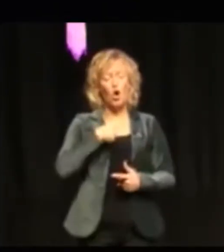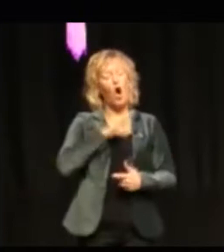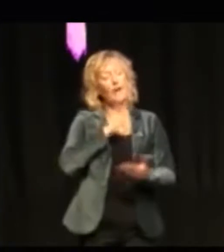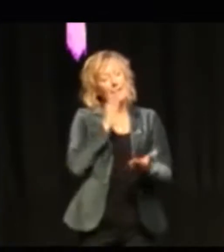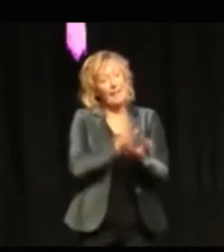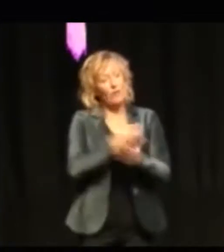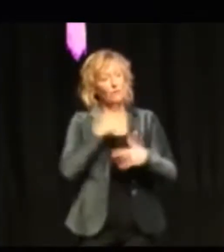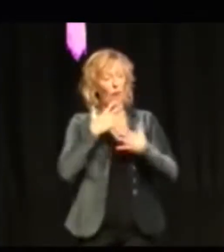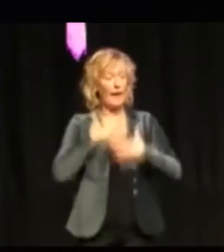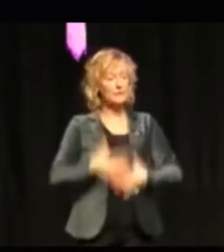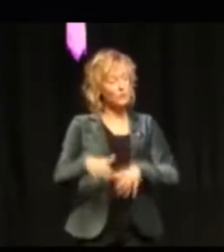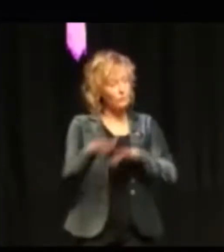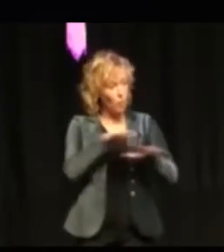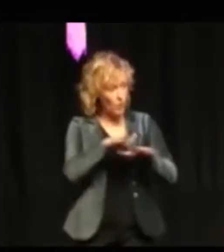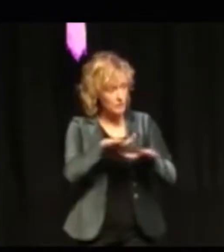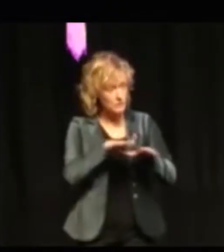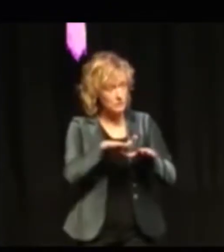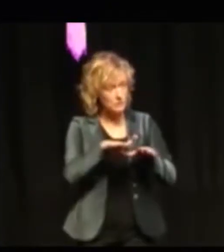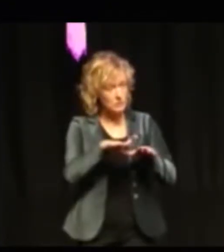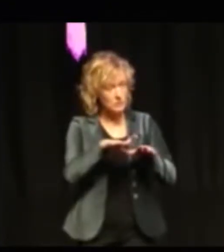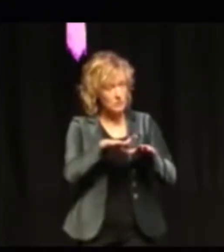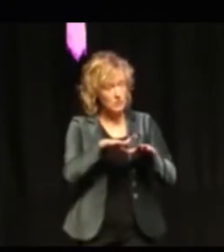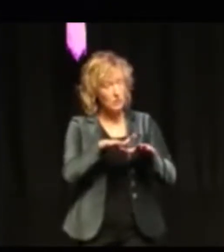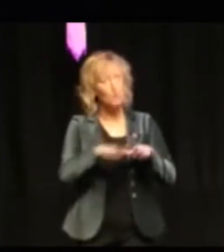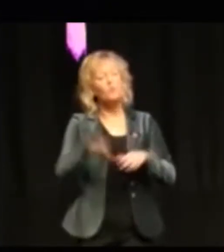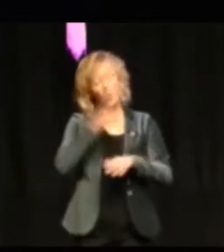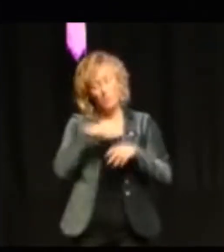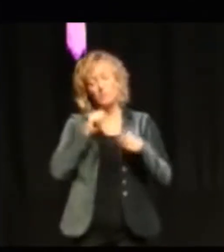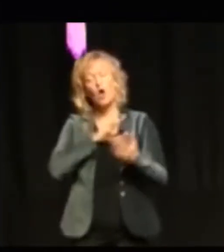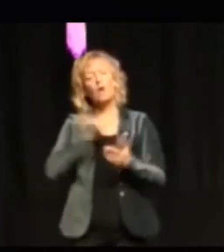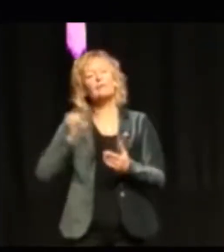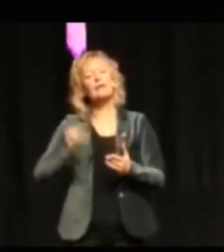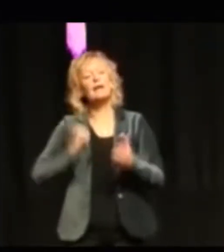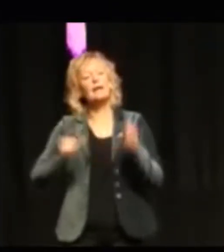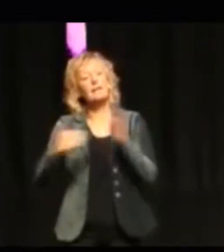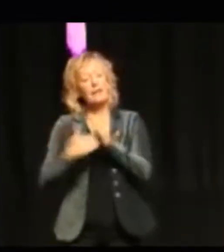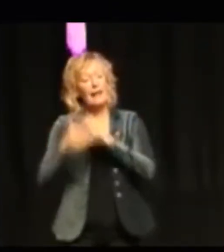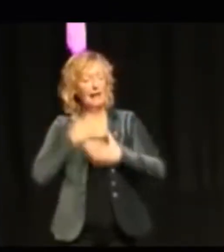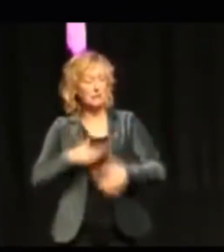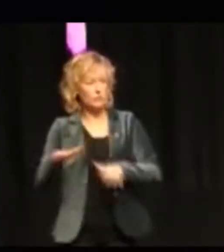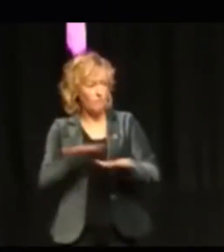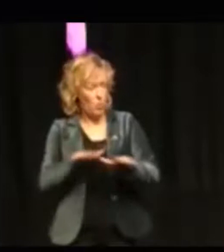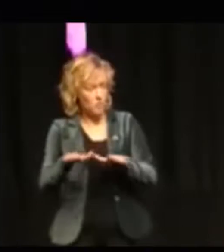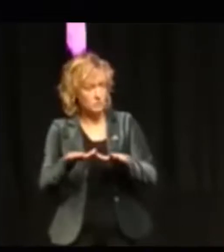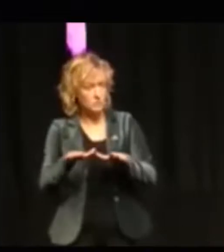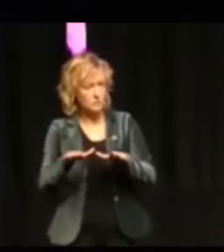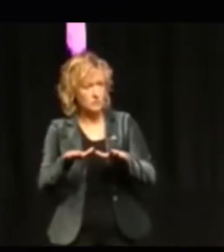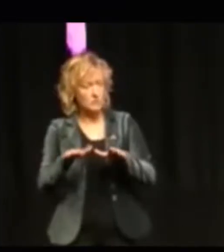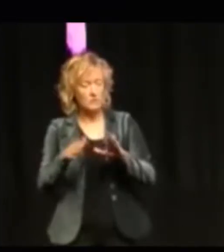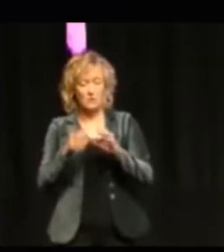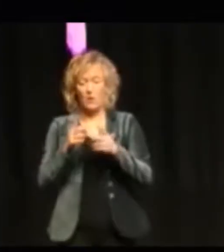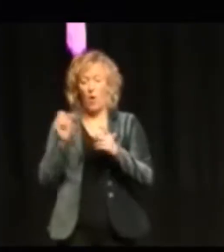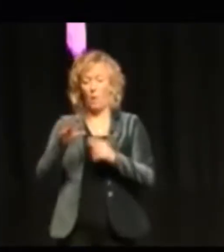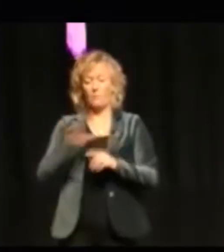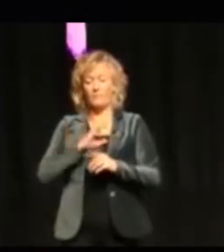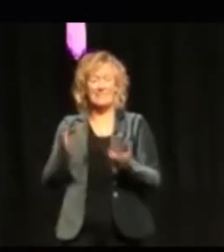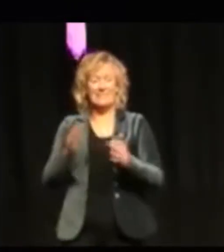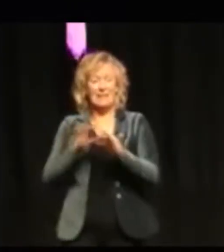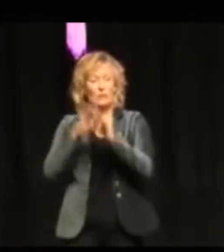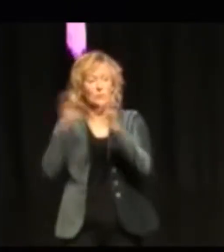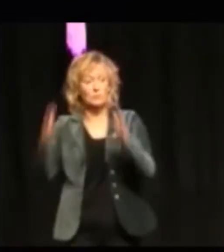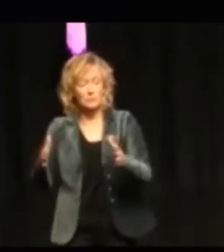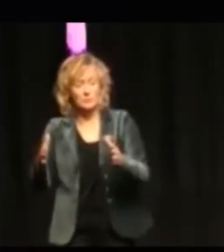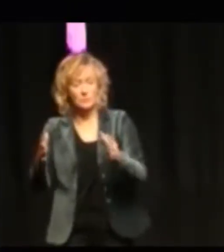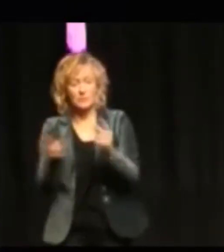health, that includes a right to access to health services, and I don't have a hospital I can get to because